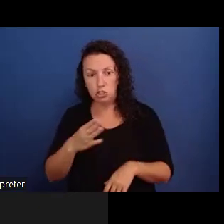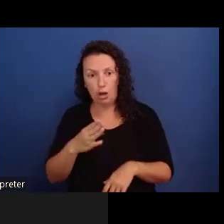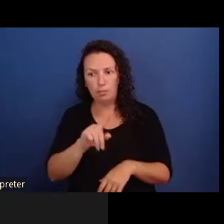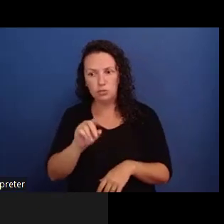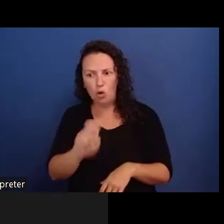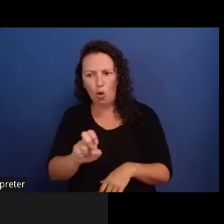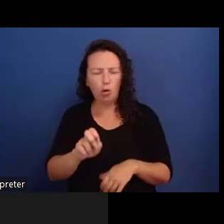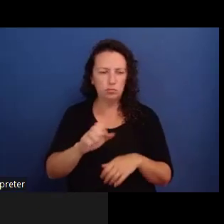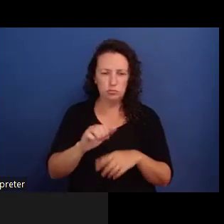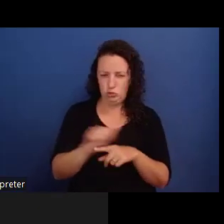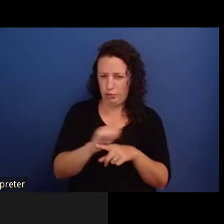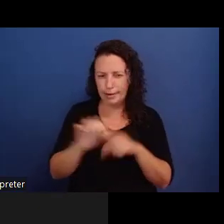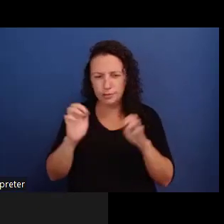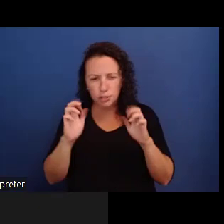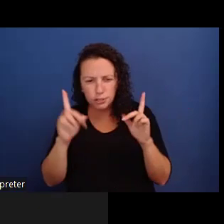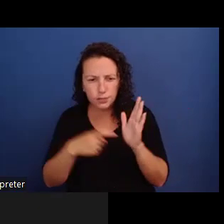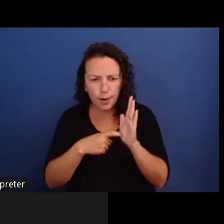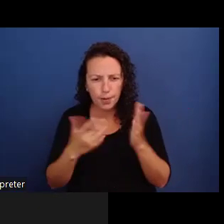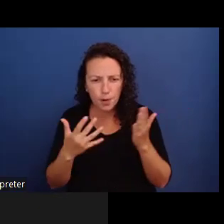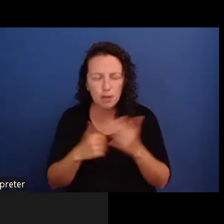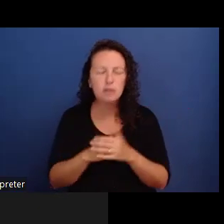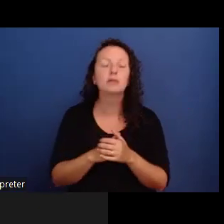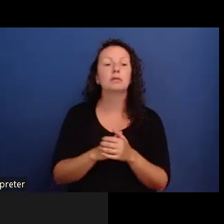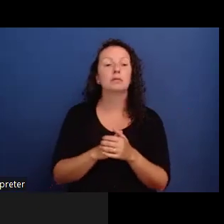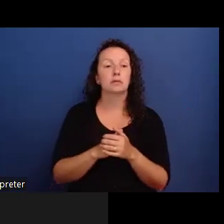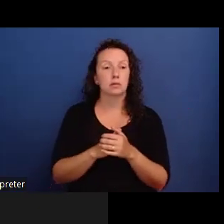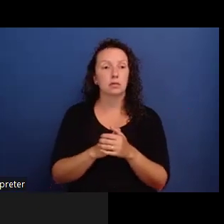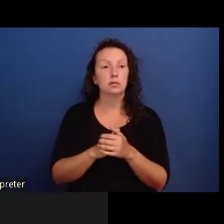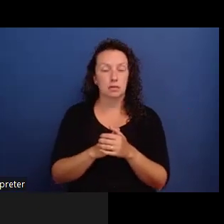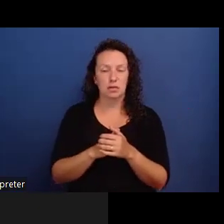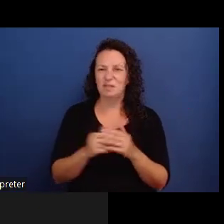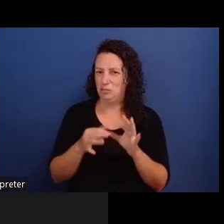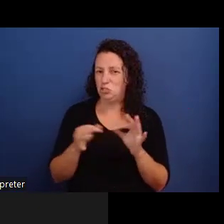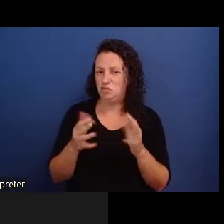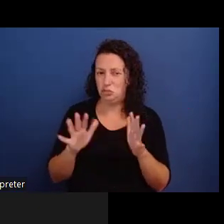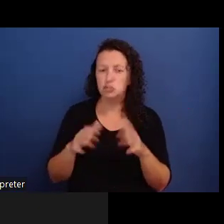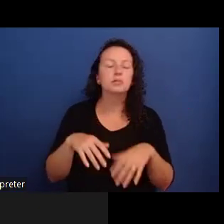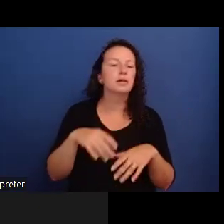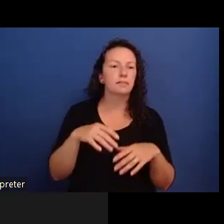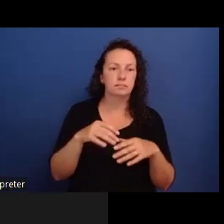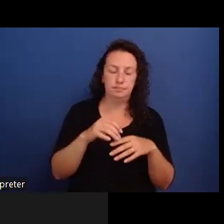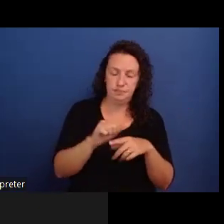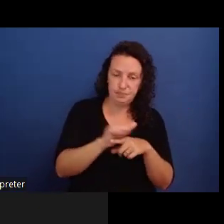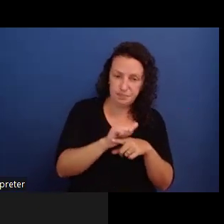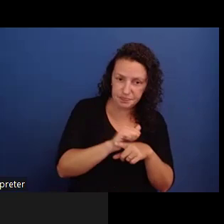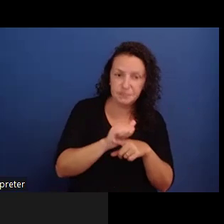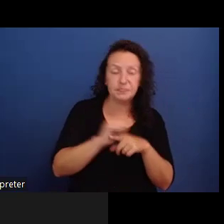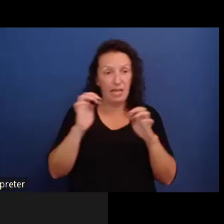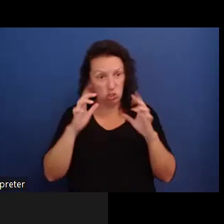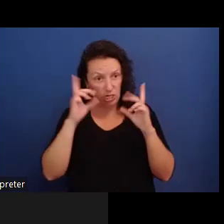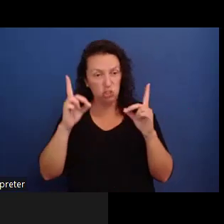those mean. As I mentioned, they talk about education, training, and experience. And there are 5 sort